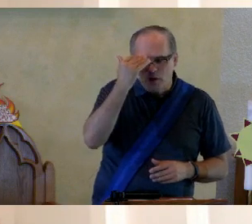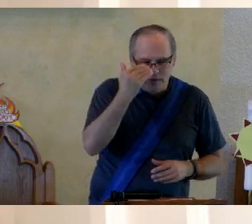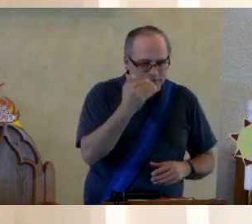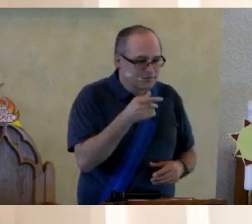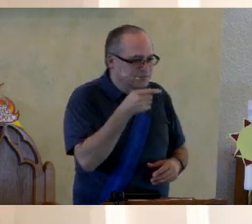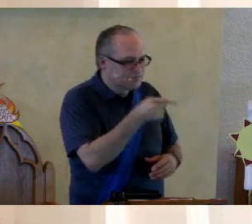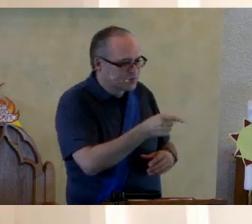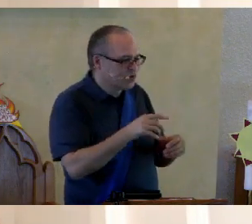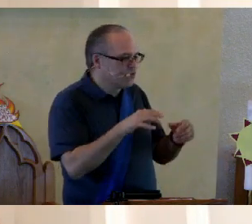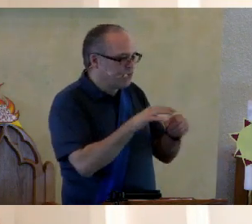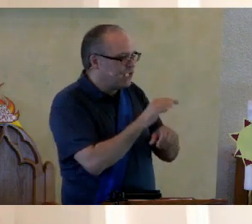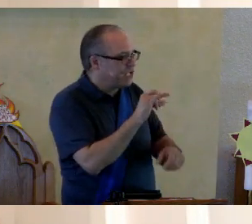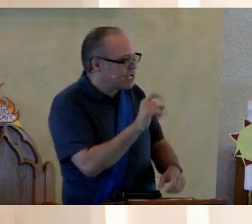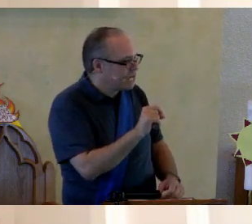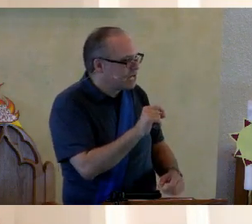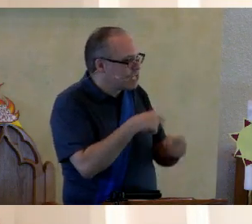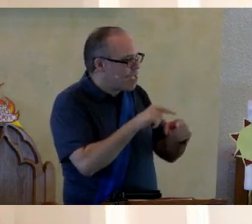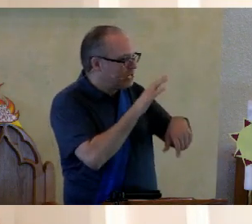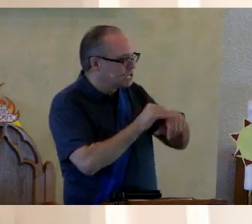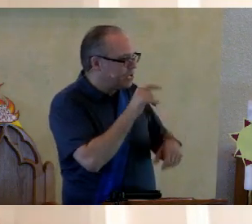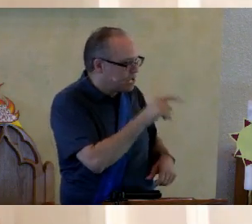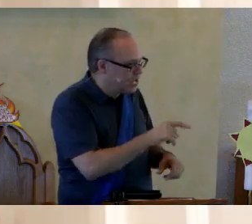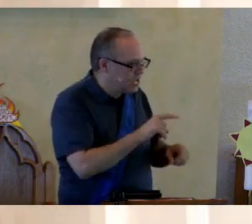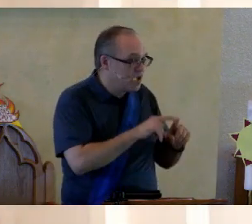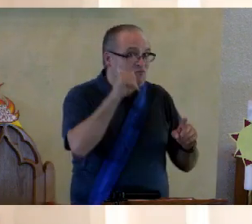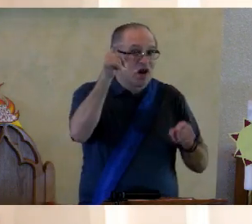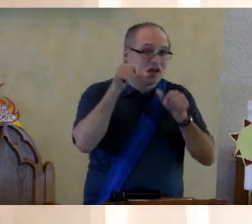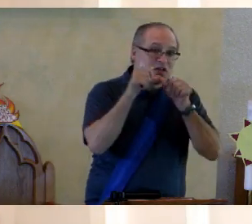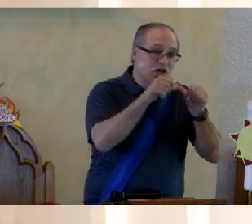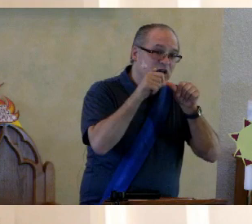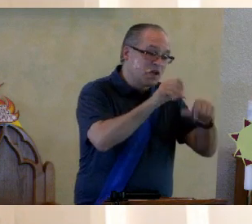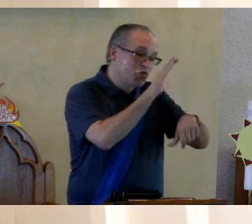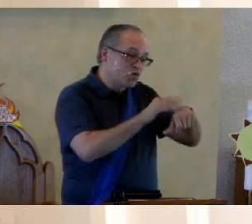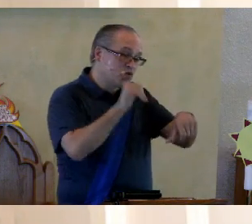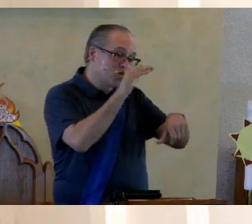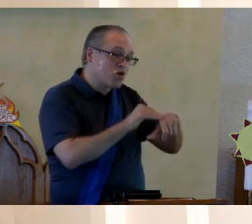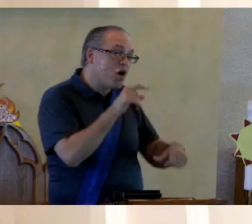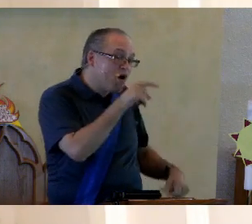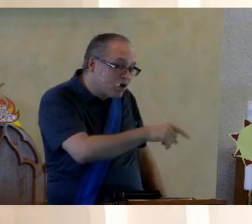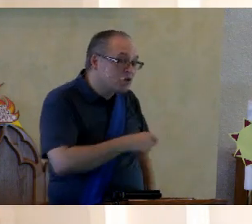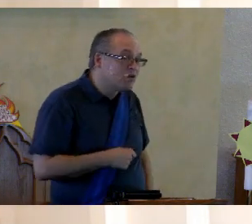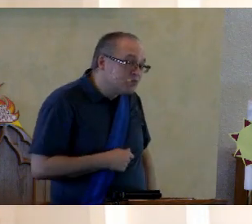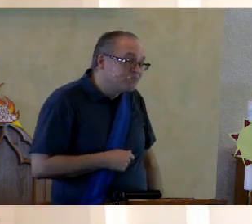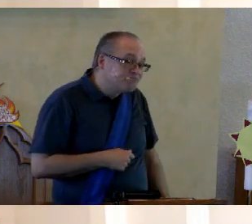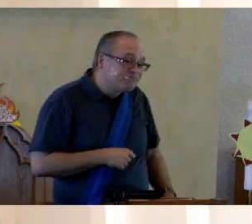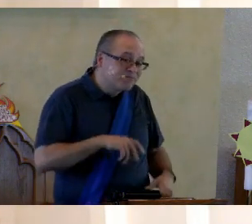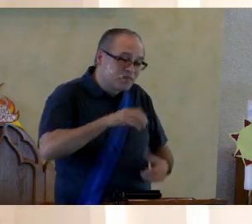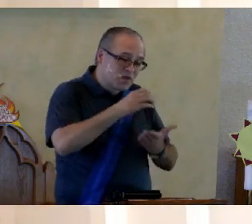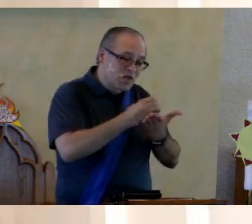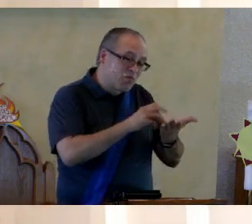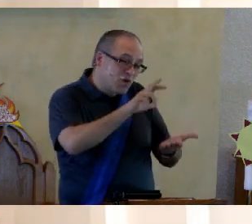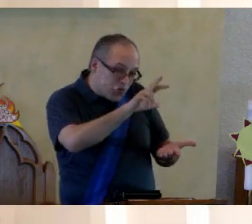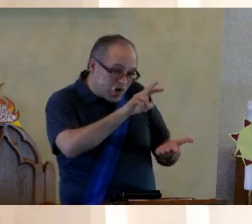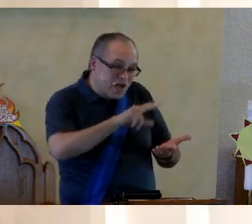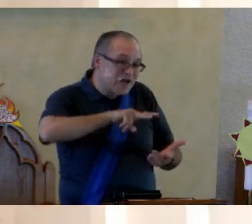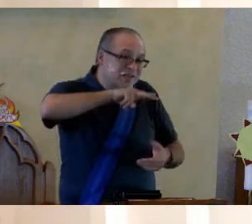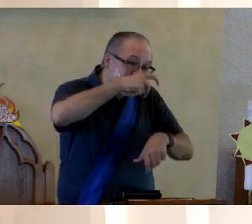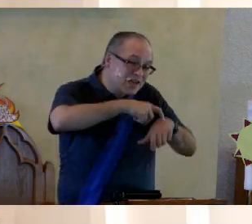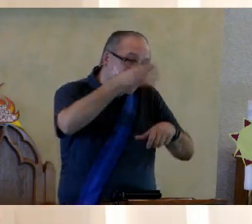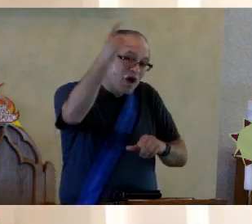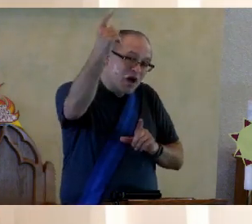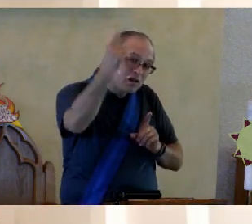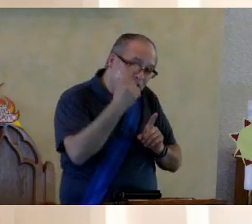him, but the calls never stopped coming. God came to Jonah a second time in chapter 3 and continued to